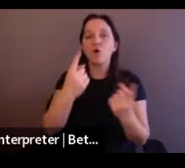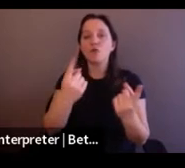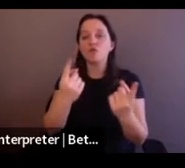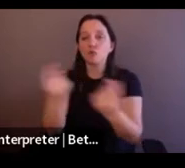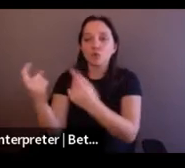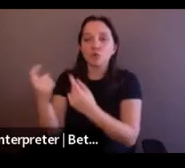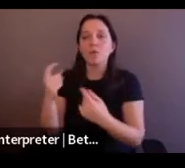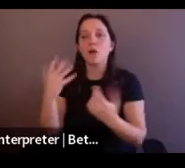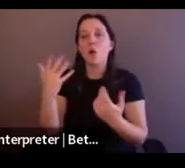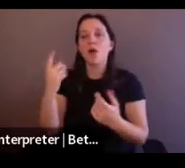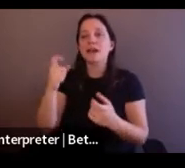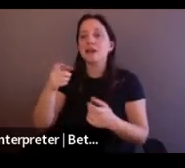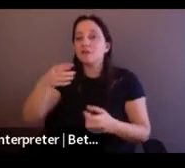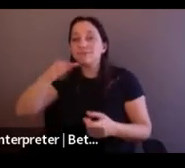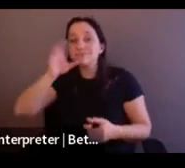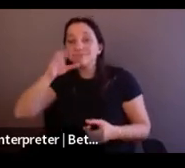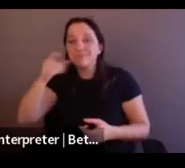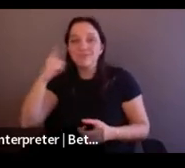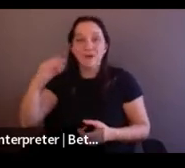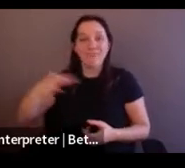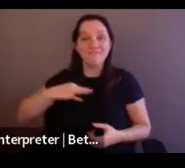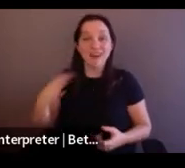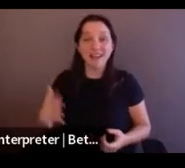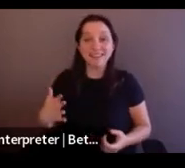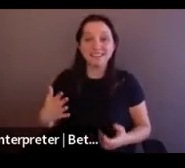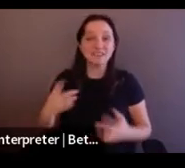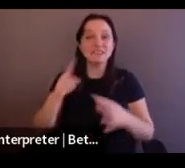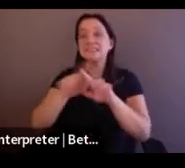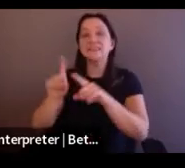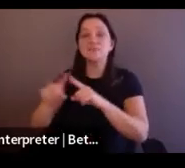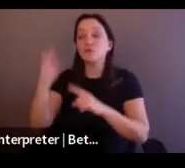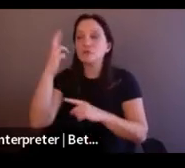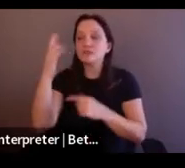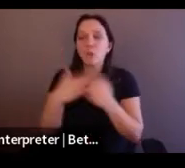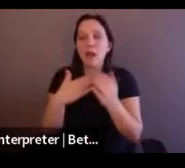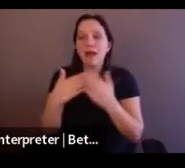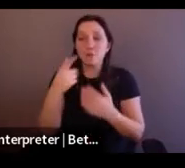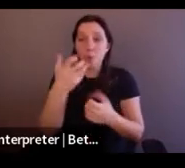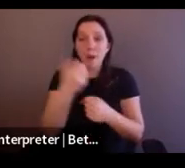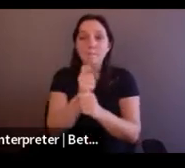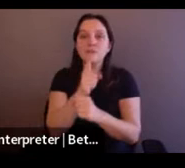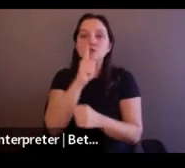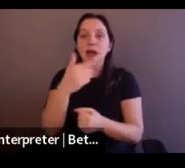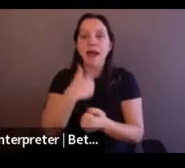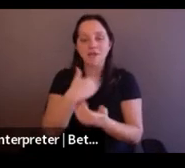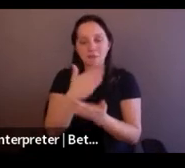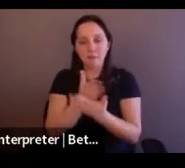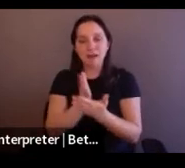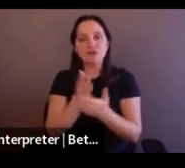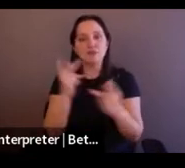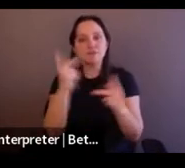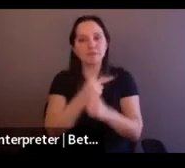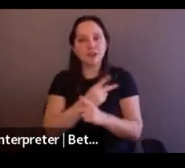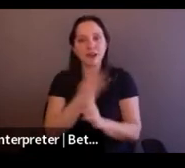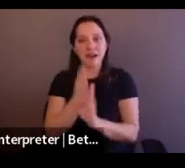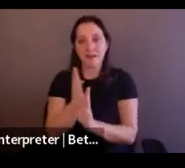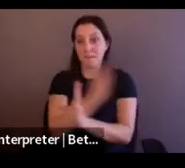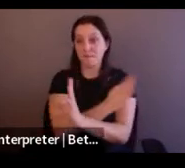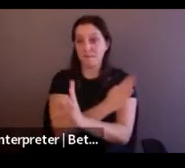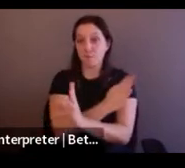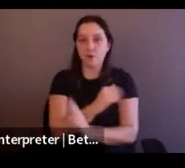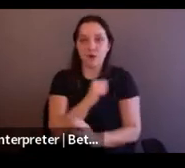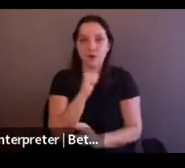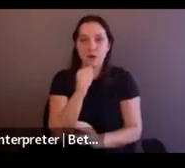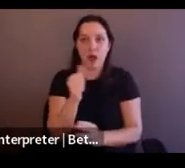volunteers, for tools and materials for volunteers. But you want to really sort of lay that out. And if you're looking for approval internally on those